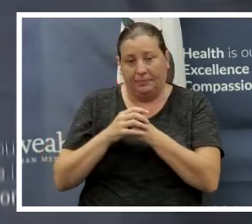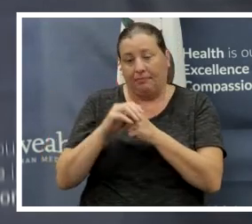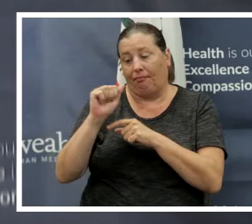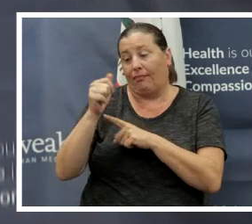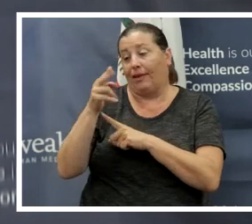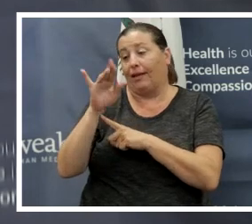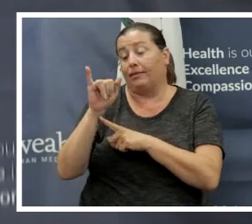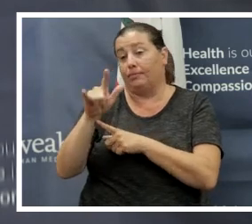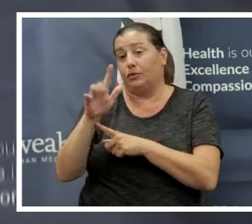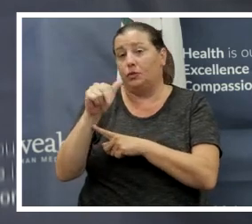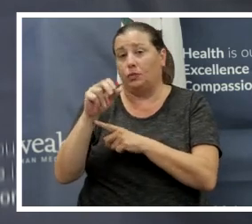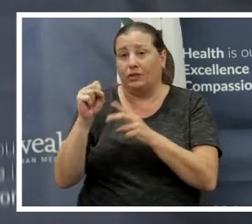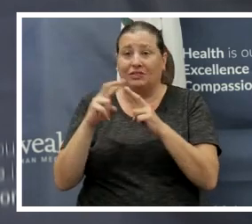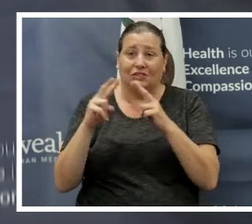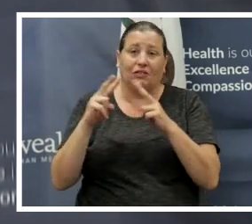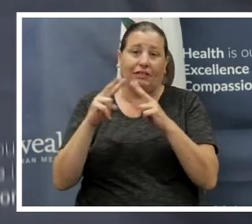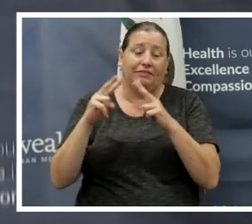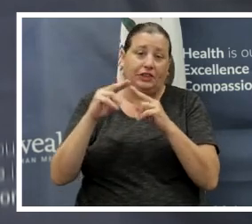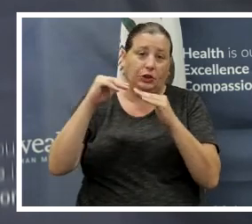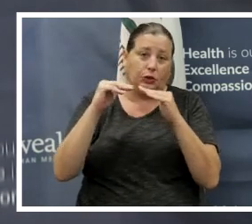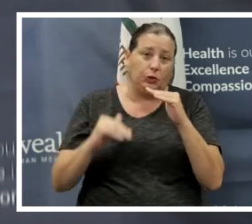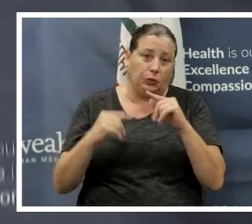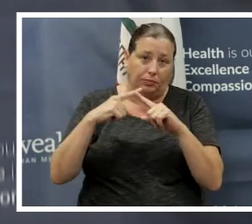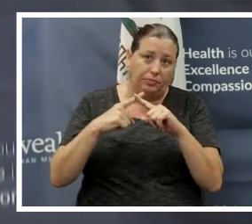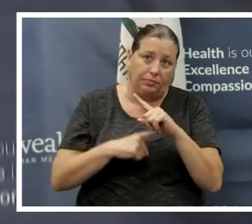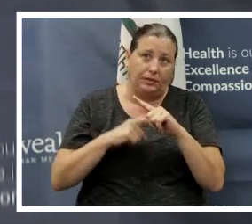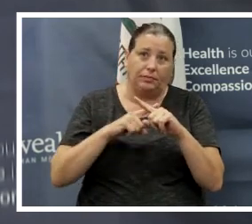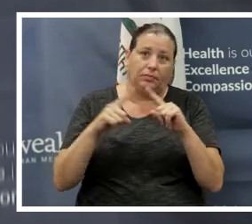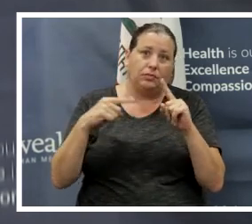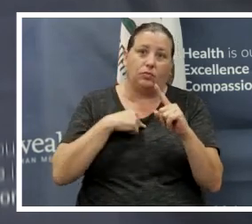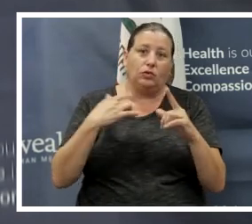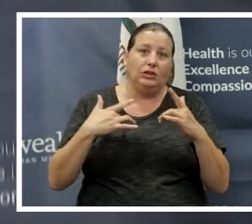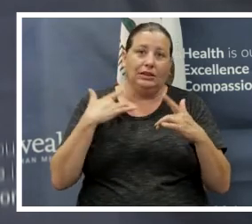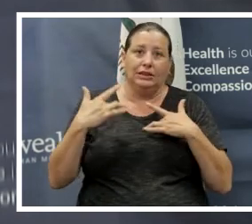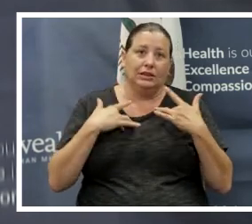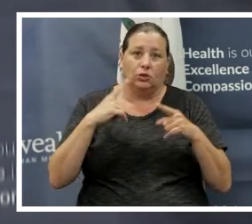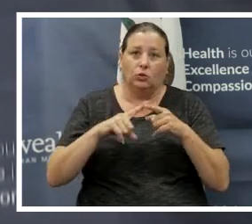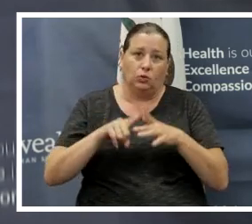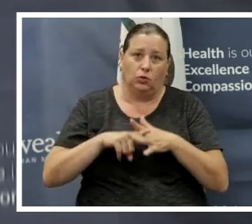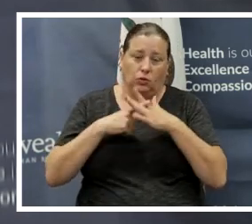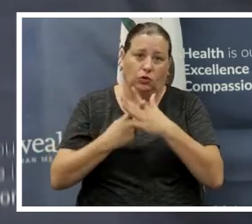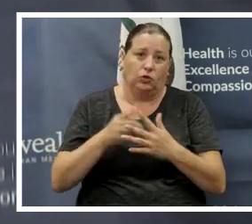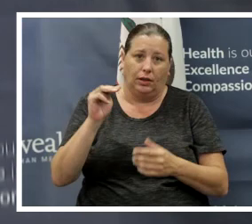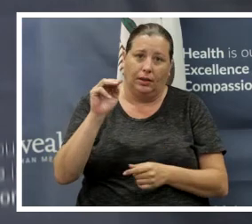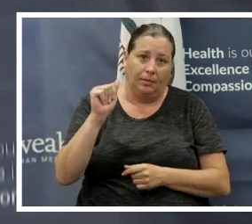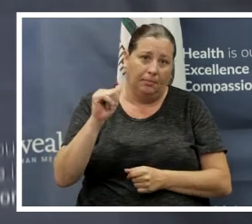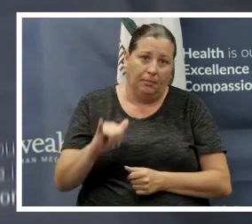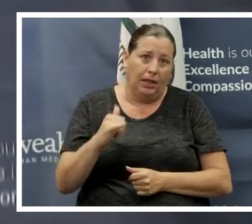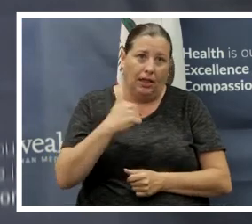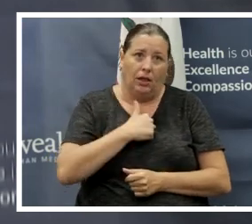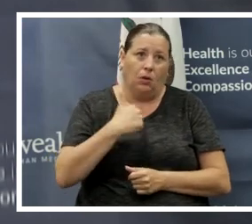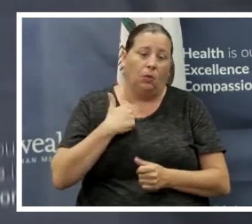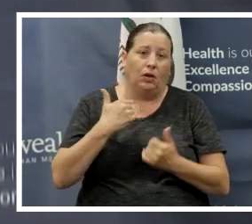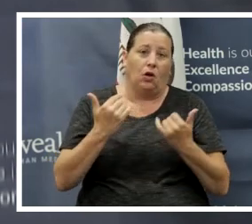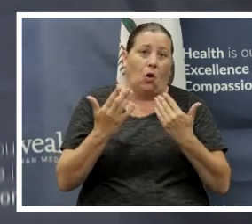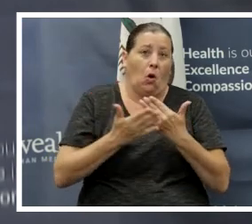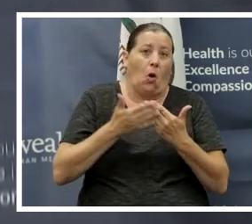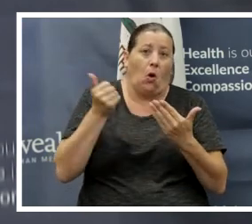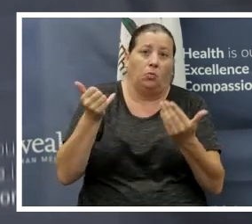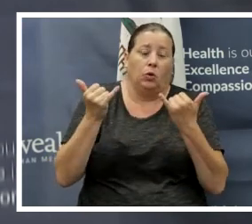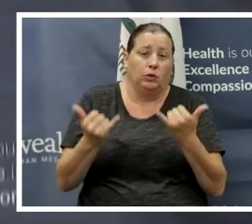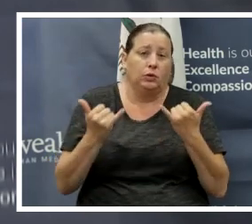a very, very low month, but we were excited to start back in May, and we are almost today back